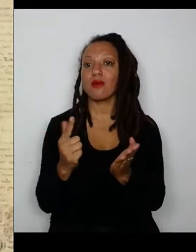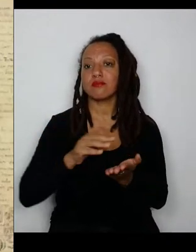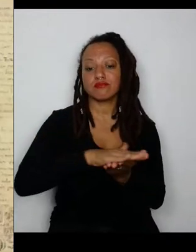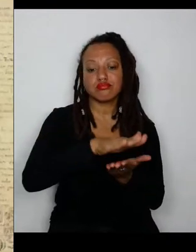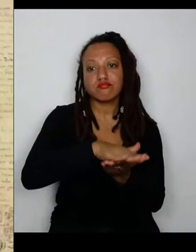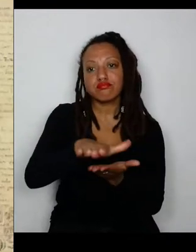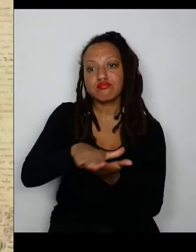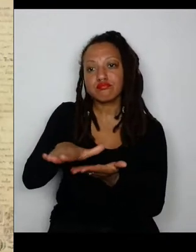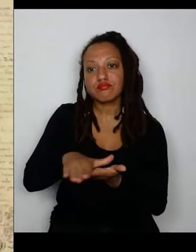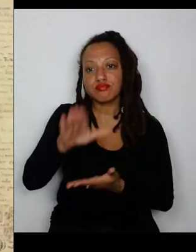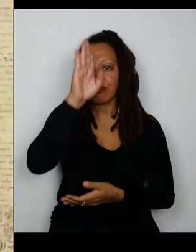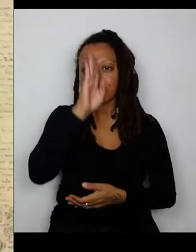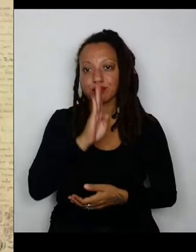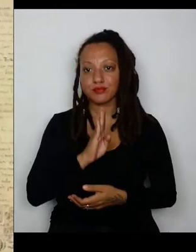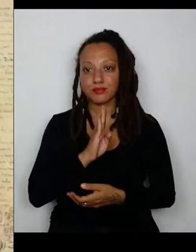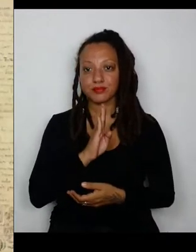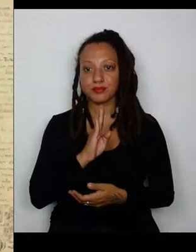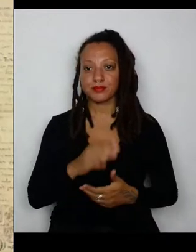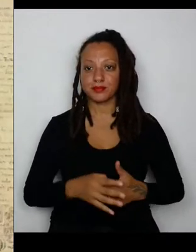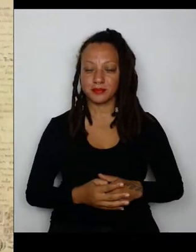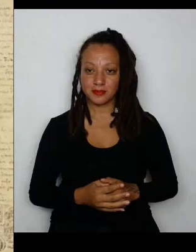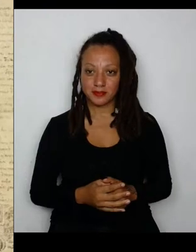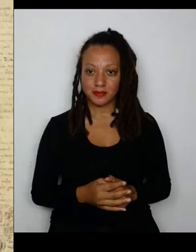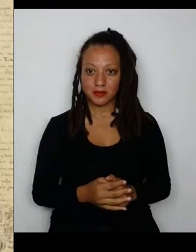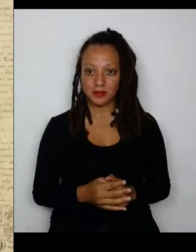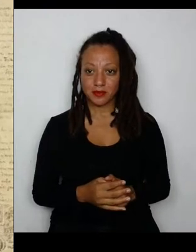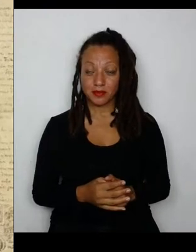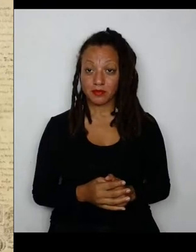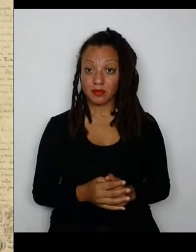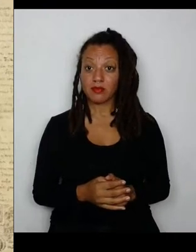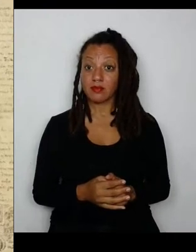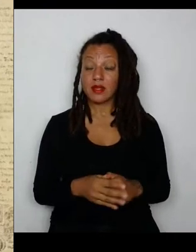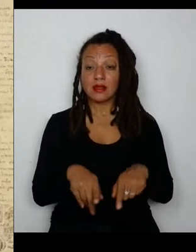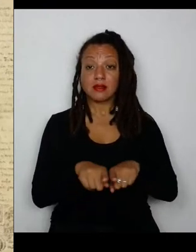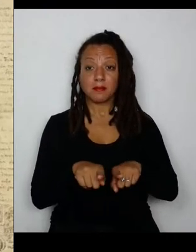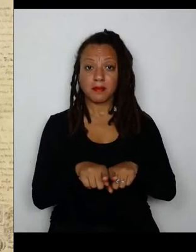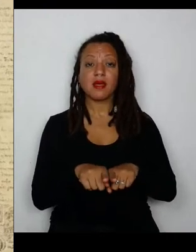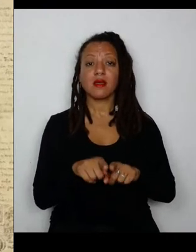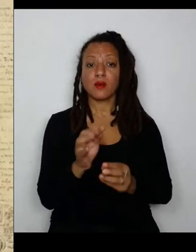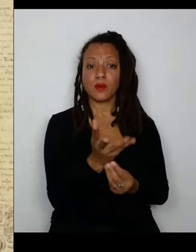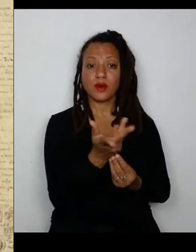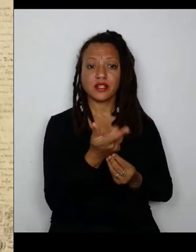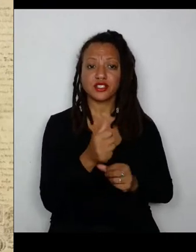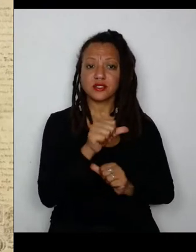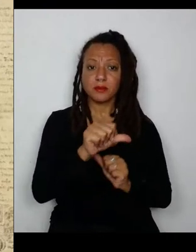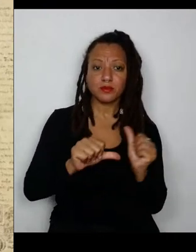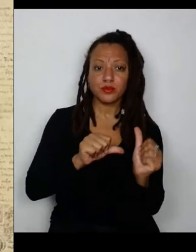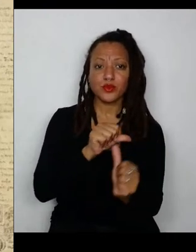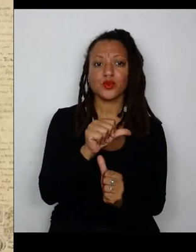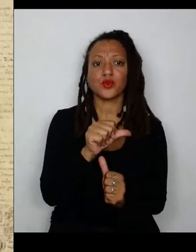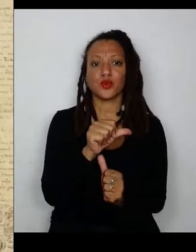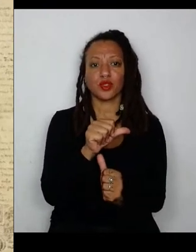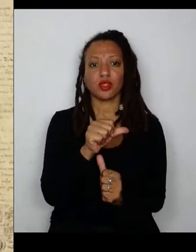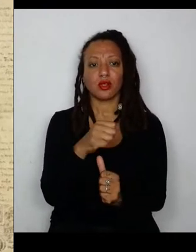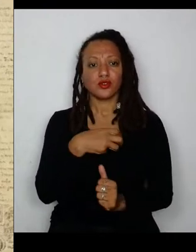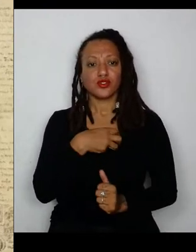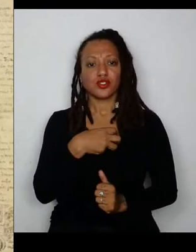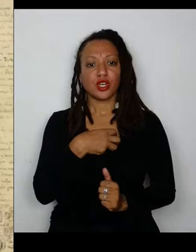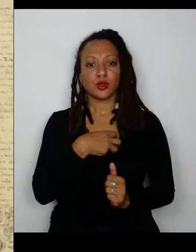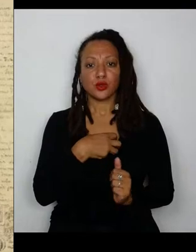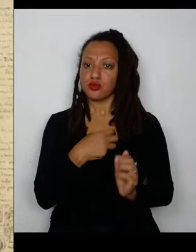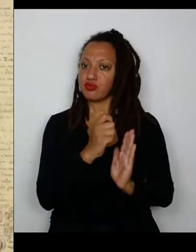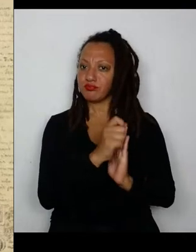program similarly foregrounds shifts in tone and authorship in lucille subtitling his issues variously